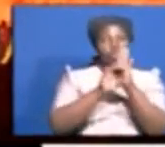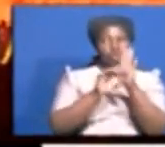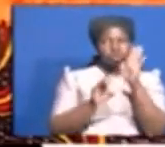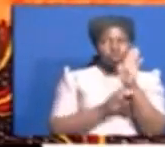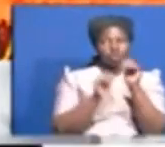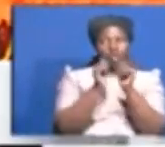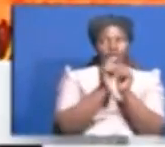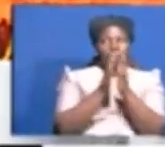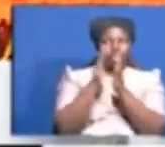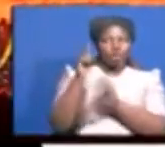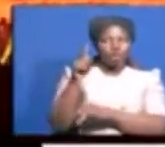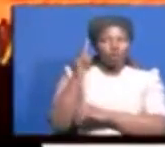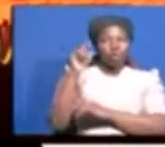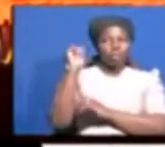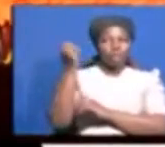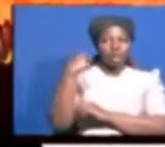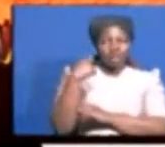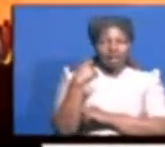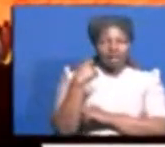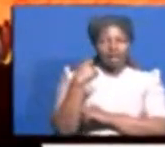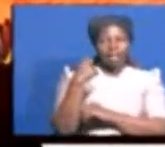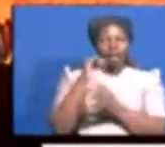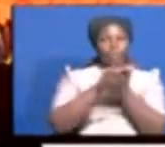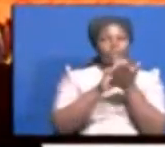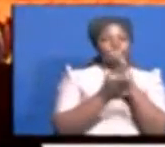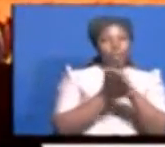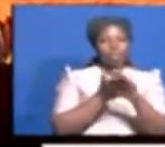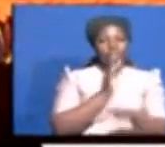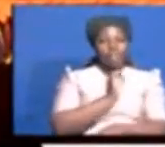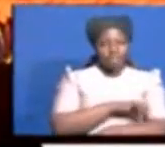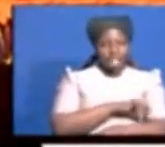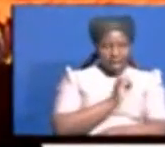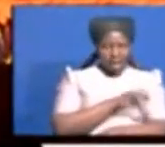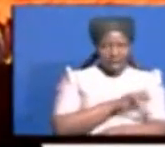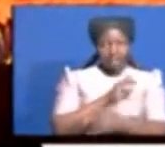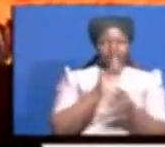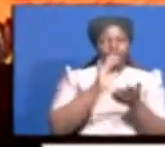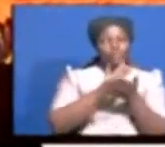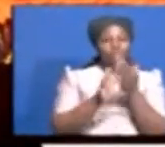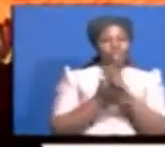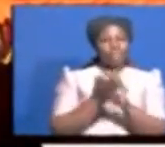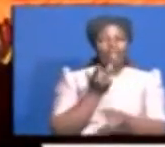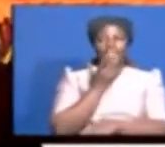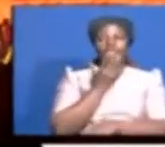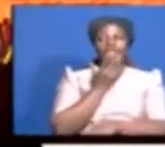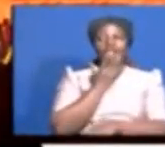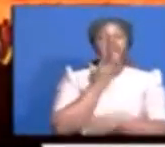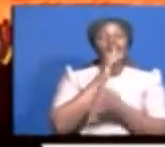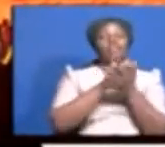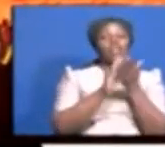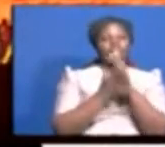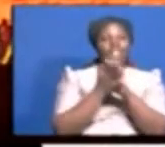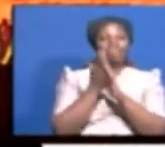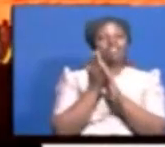laws of Kenya, without fear, without favor, without